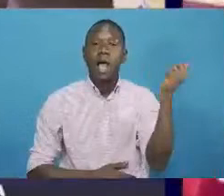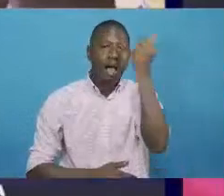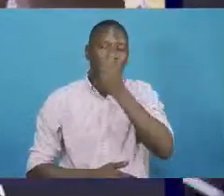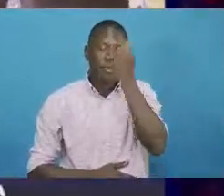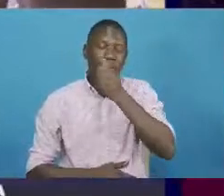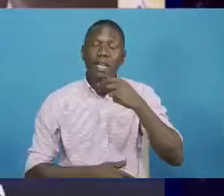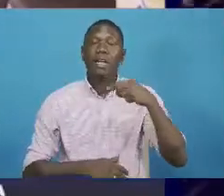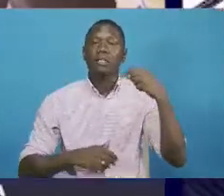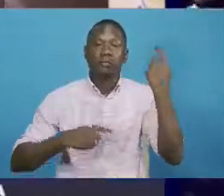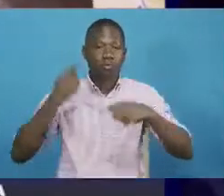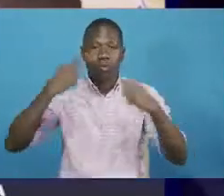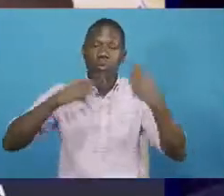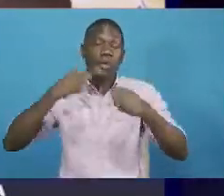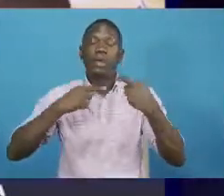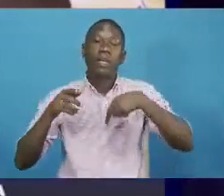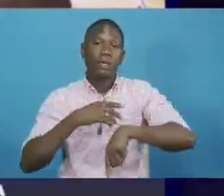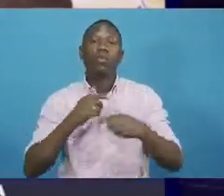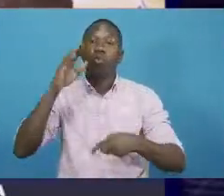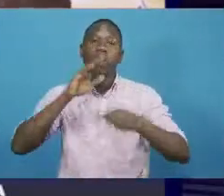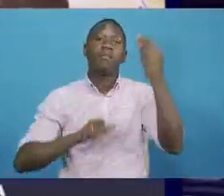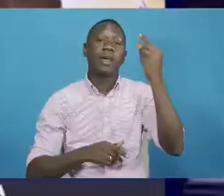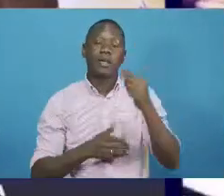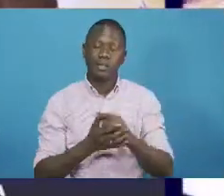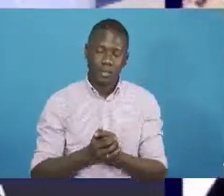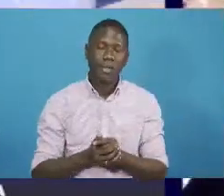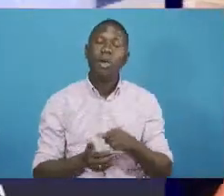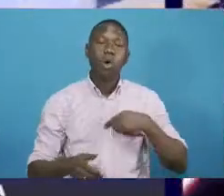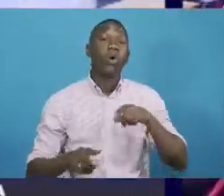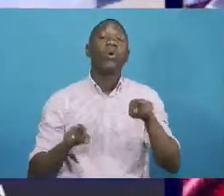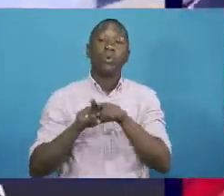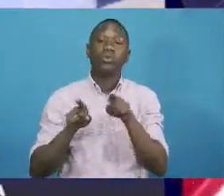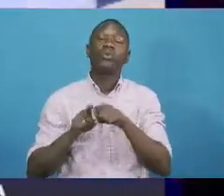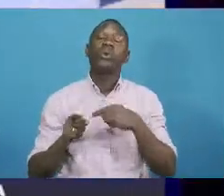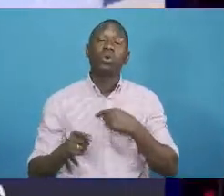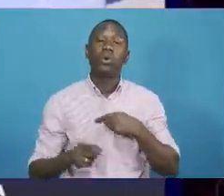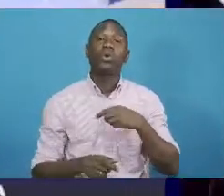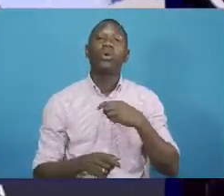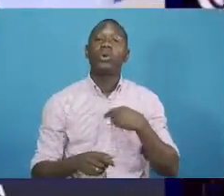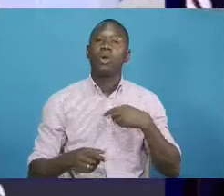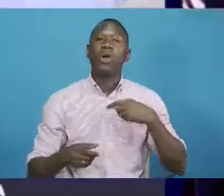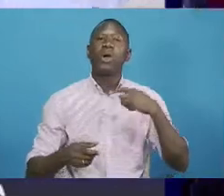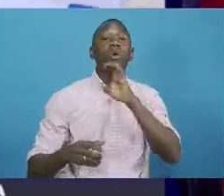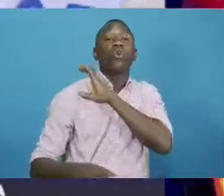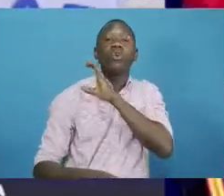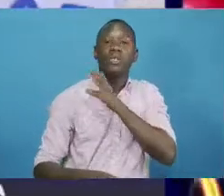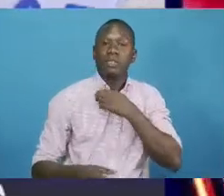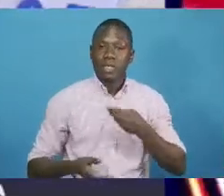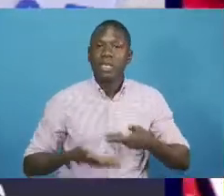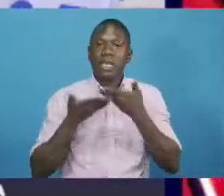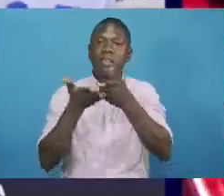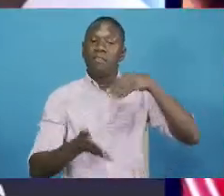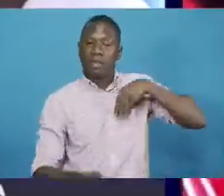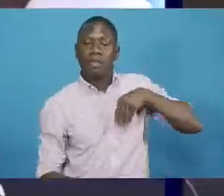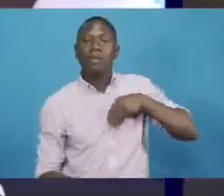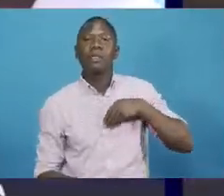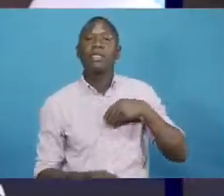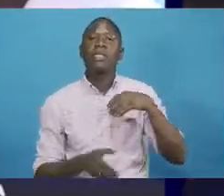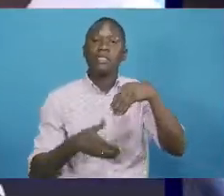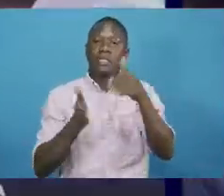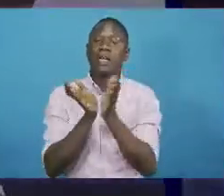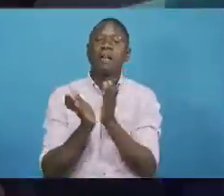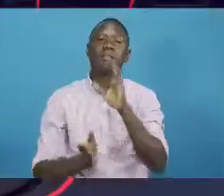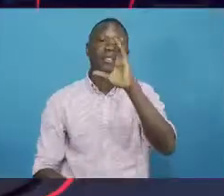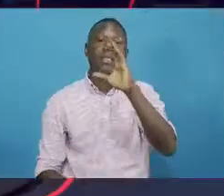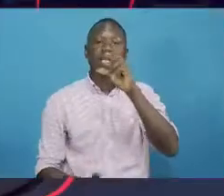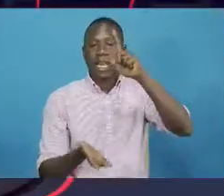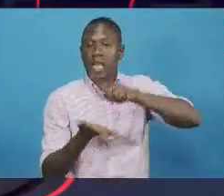Also, 60 football coaches have been awarded CAF C license after concluding an intensive coaching course.